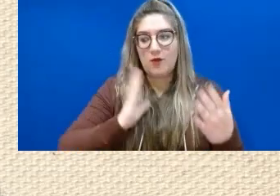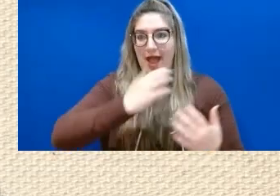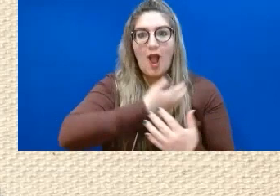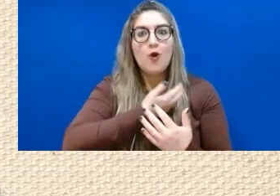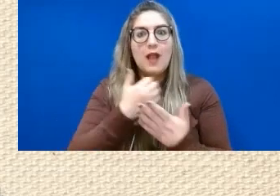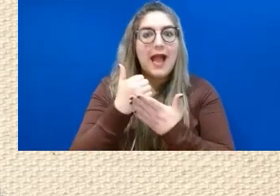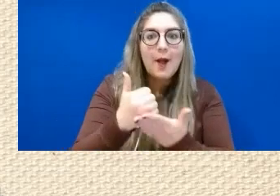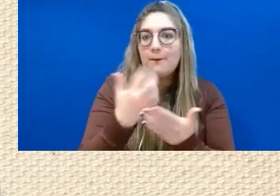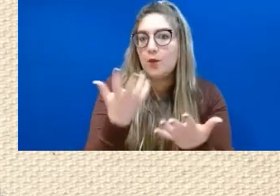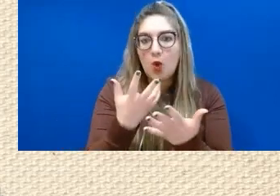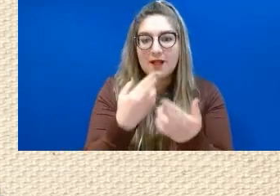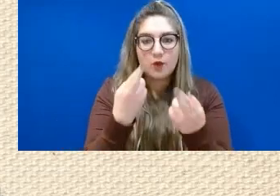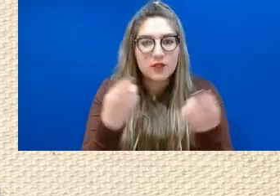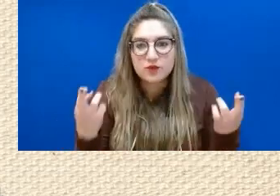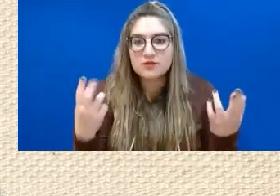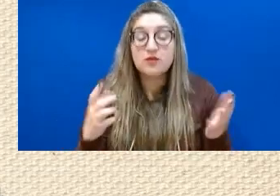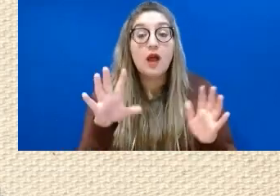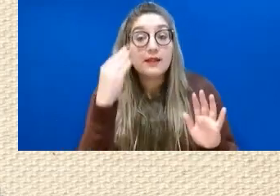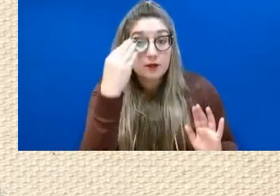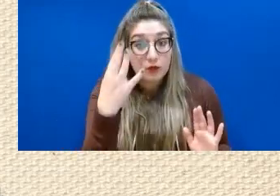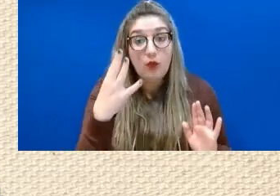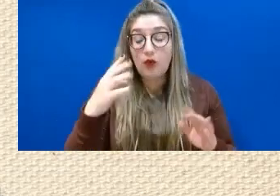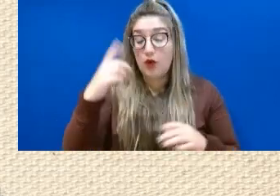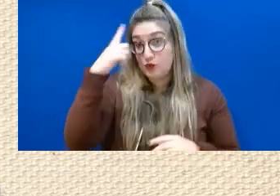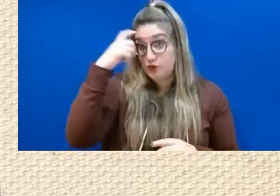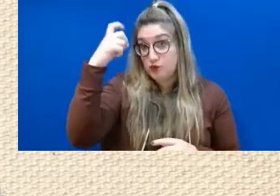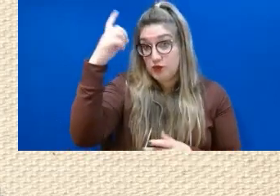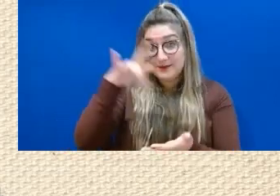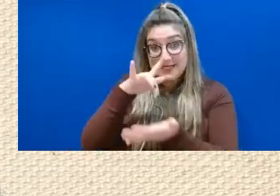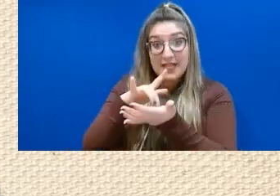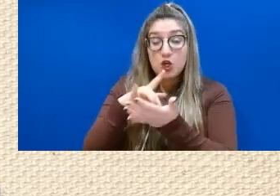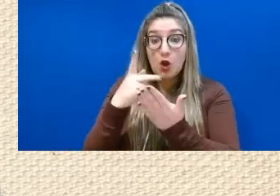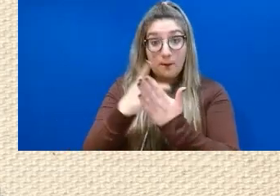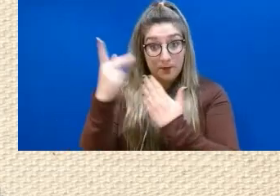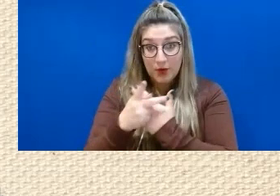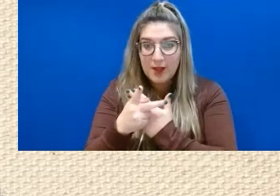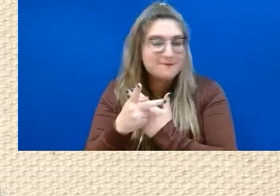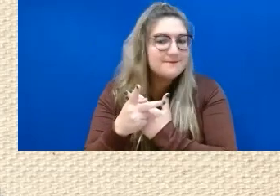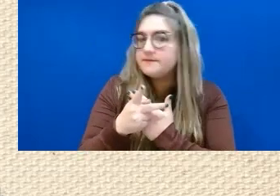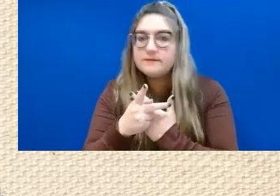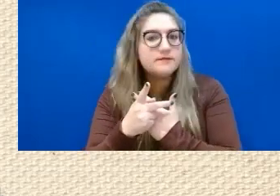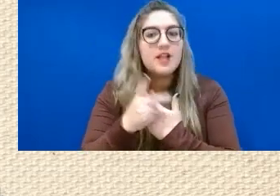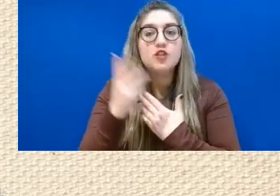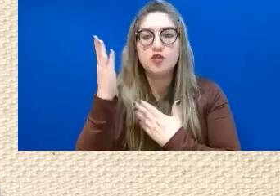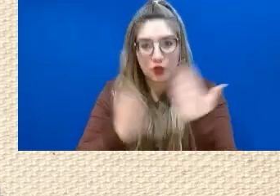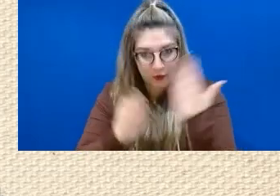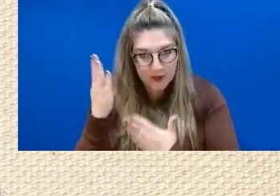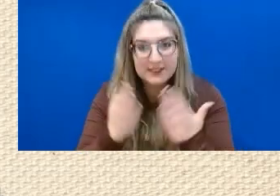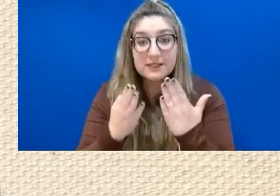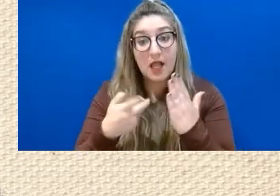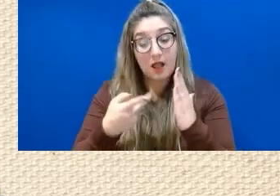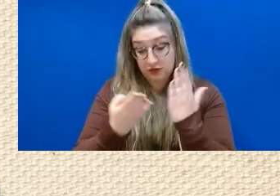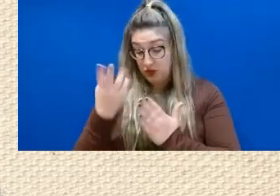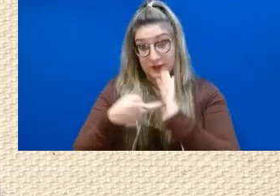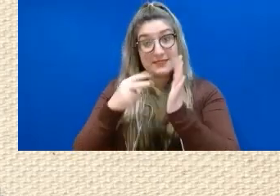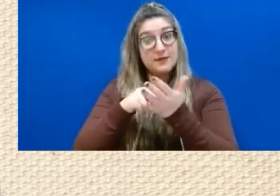is not a program, it's a service. What I mean by a service is that any dreamer, any student,